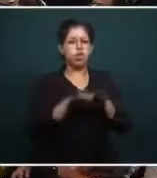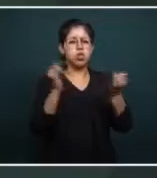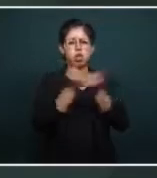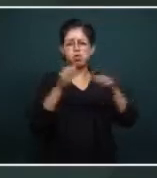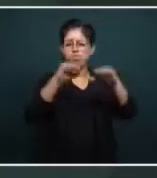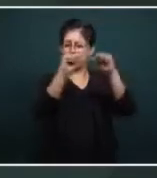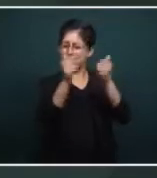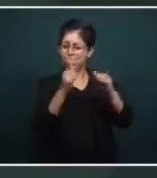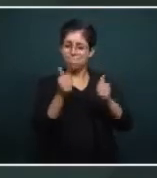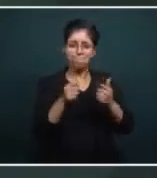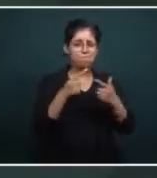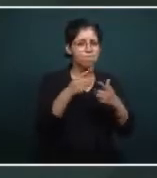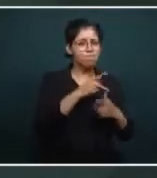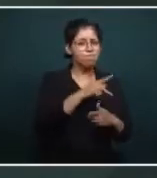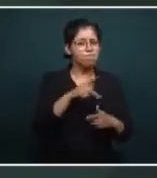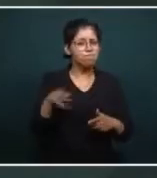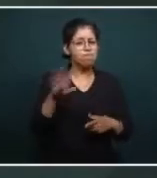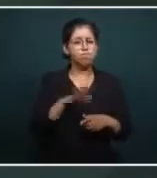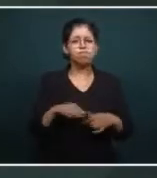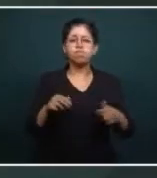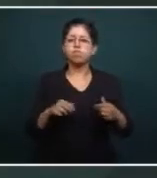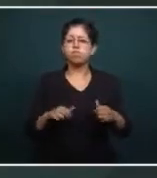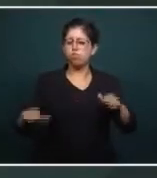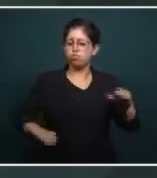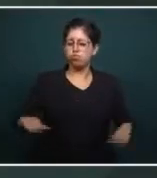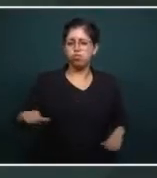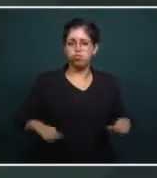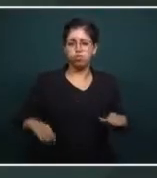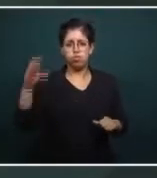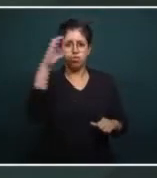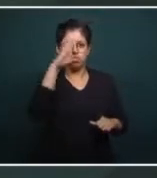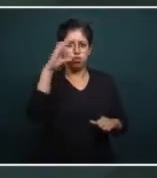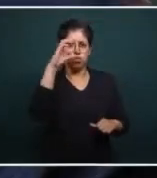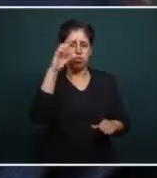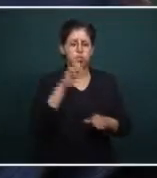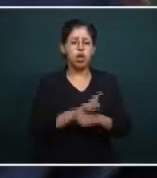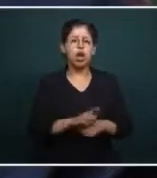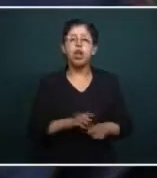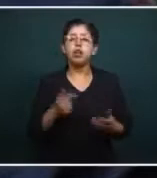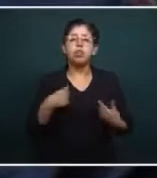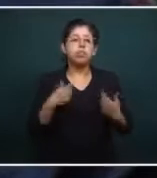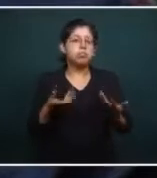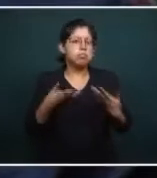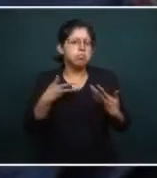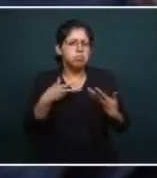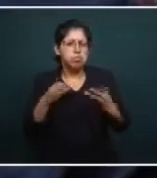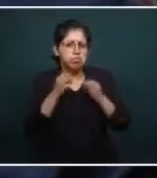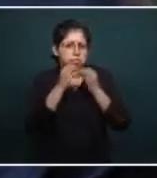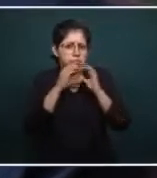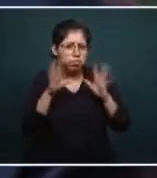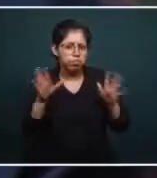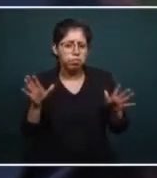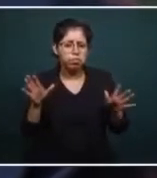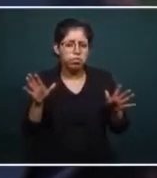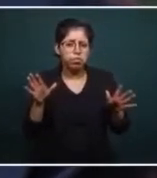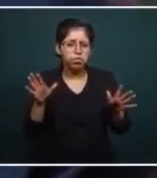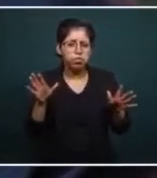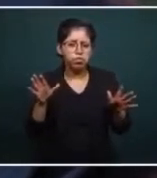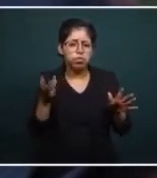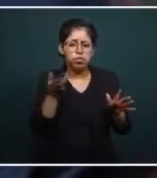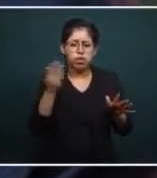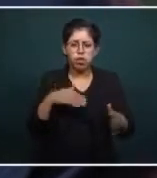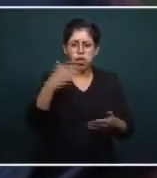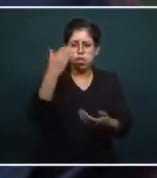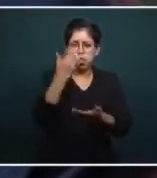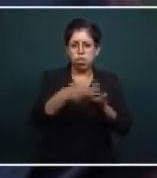any como other toda la art, actividad like every cultural, activity that's y cultural, no tengo yo información and I have no de que se esté, information regarding